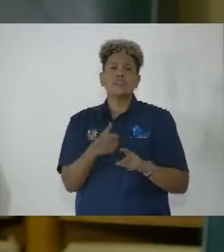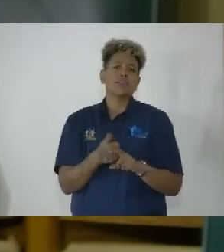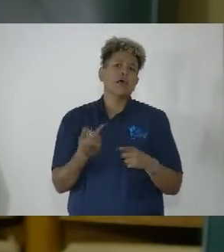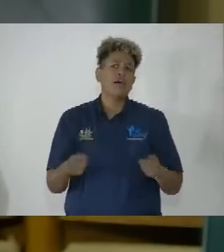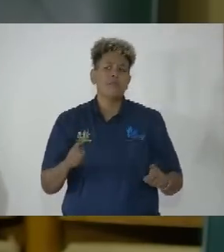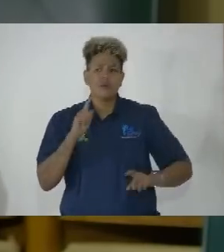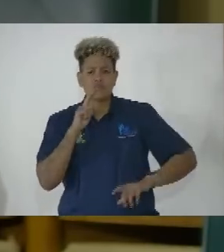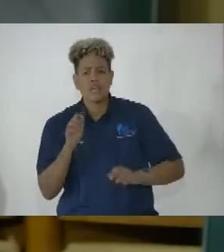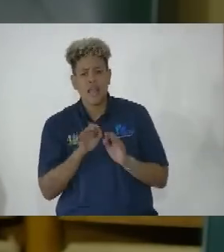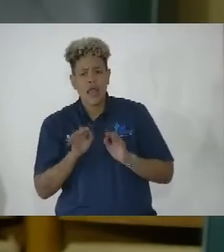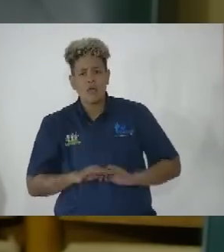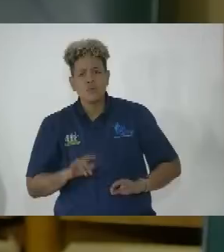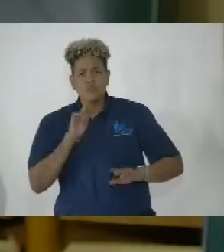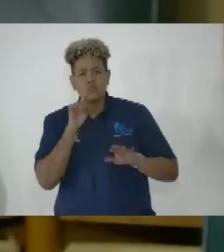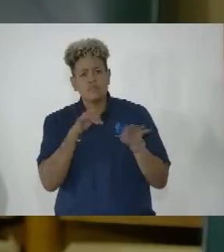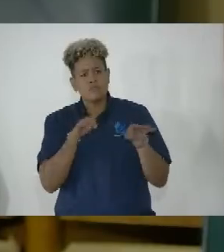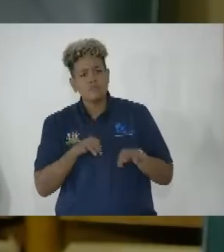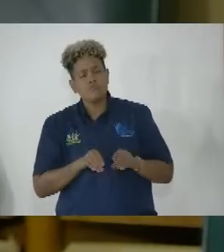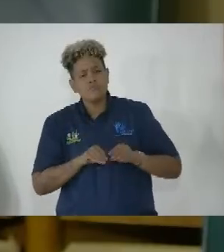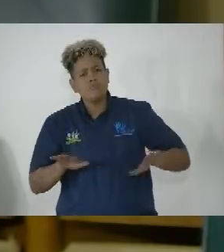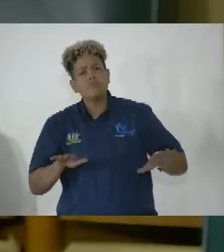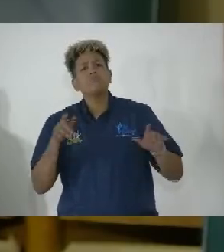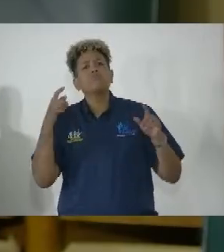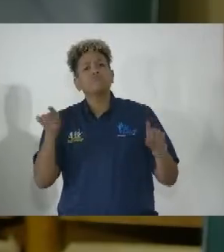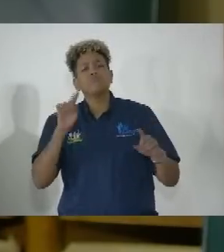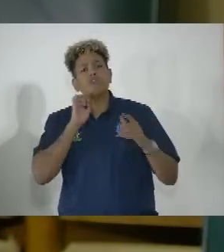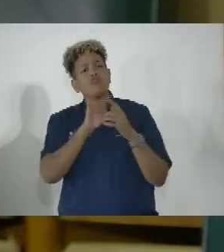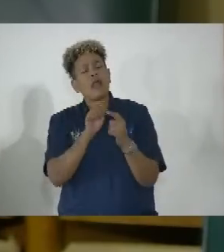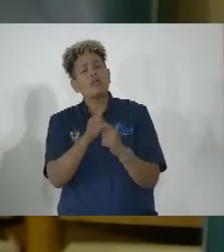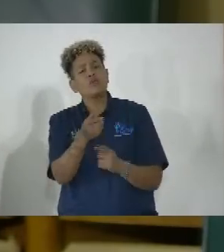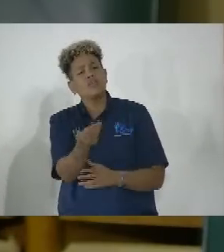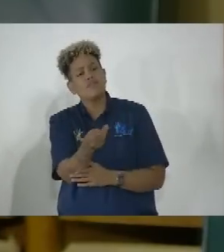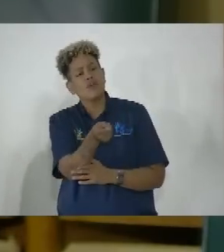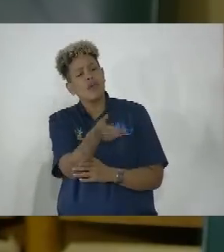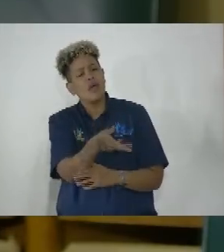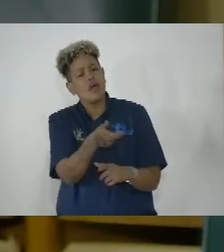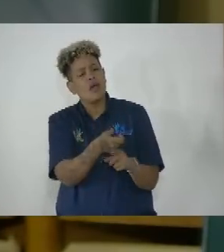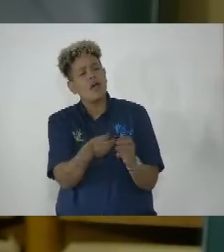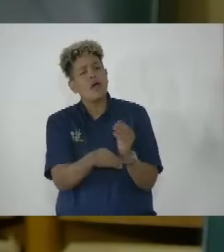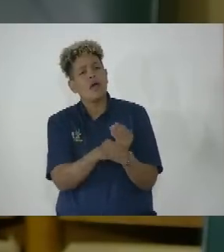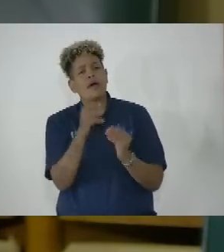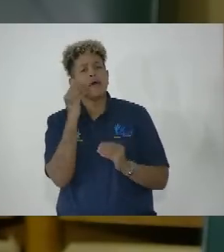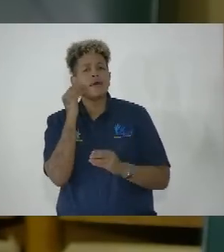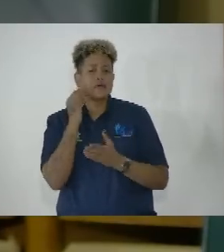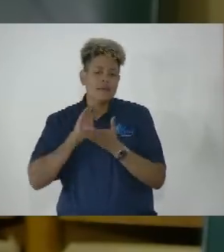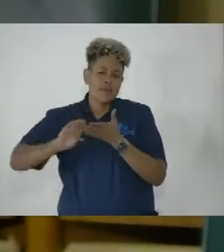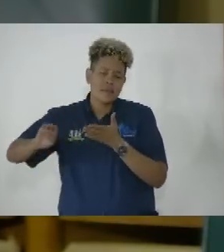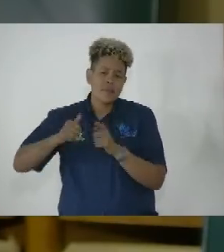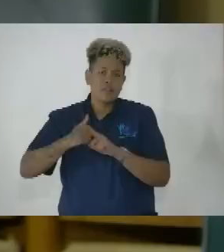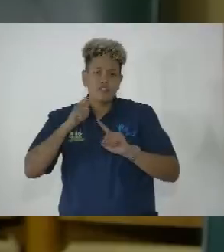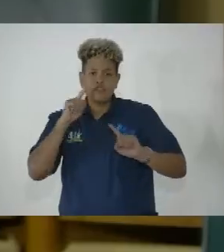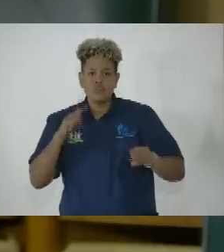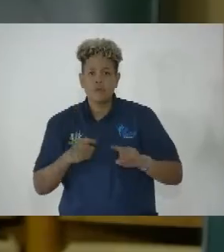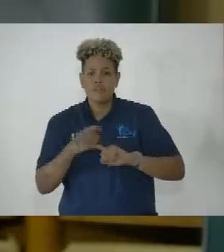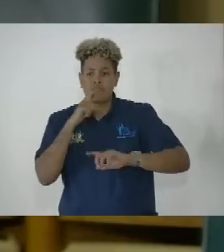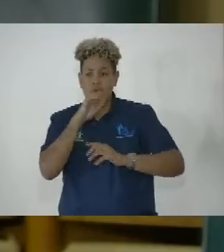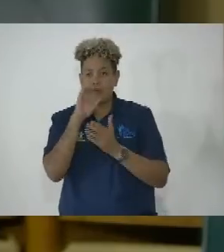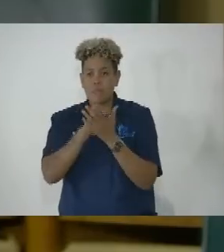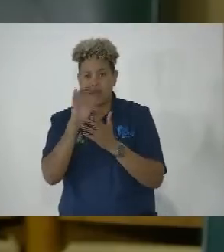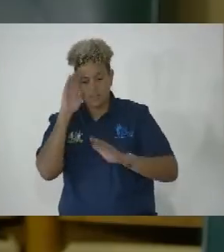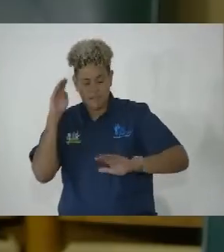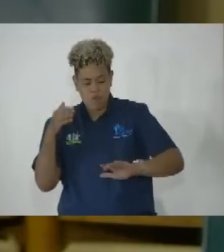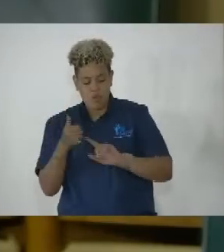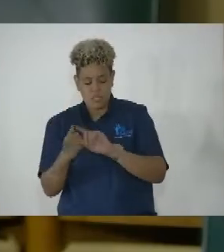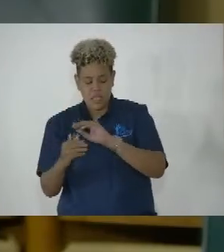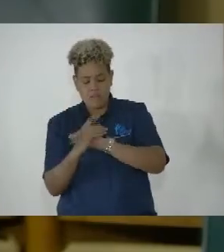as the language indicates, relate to the victim being able to exclude the respondent from the marital home or the place in